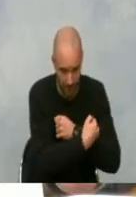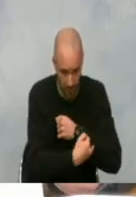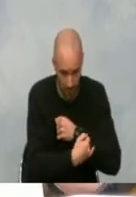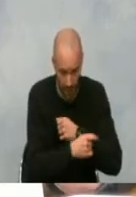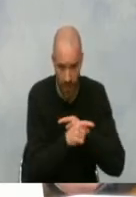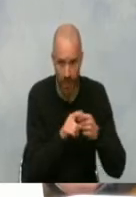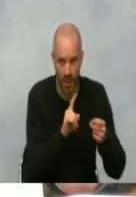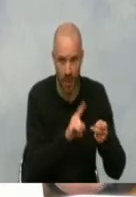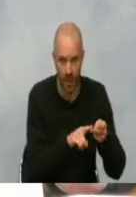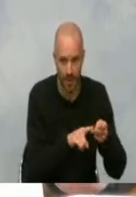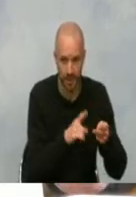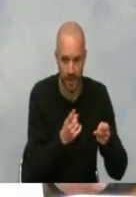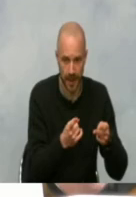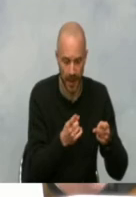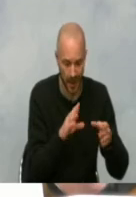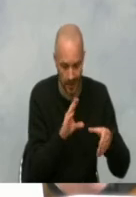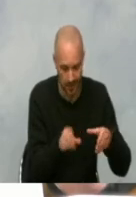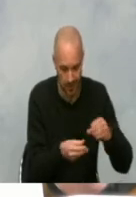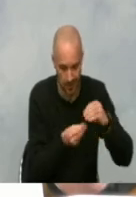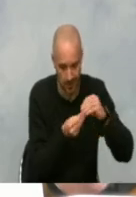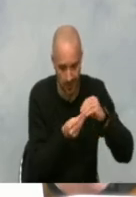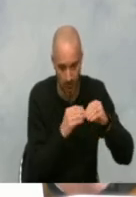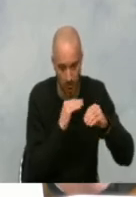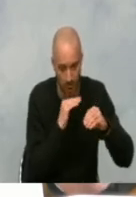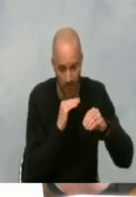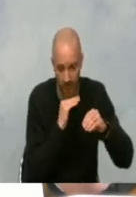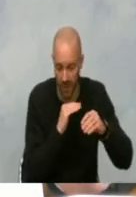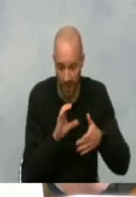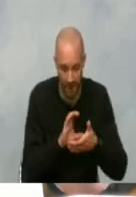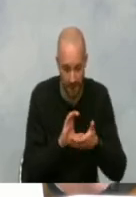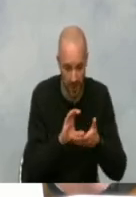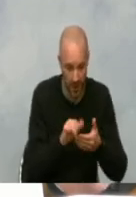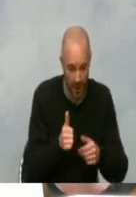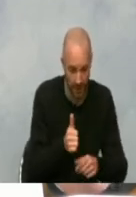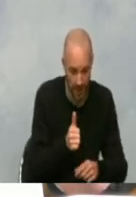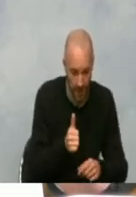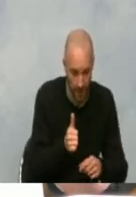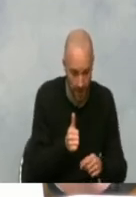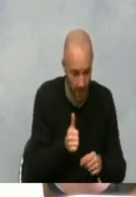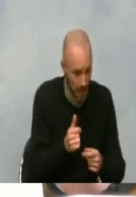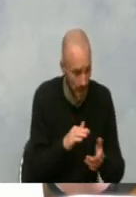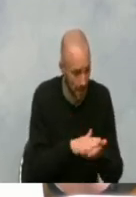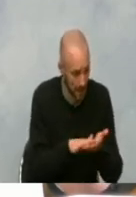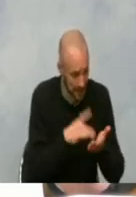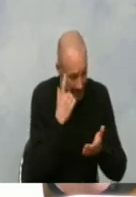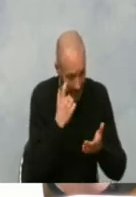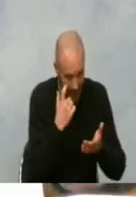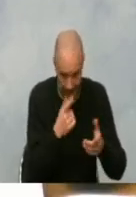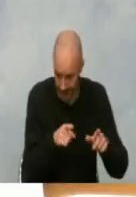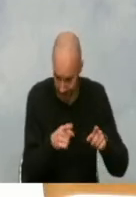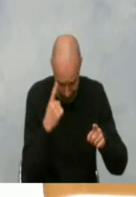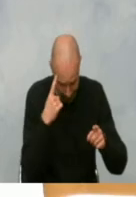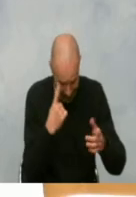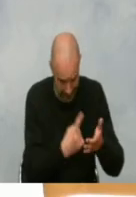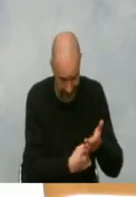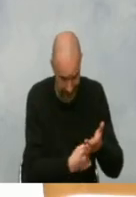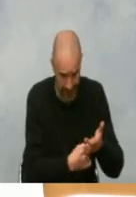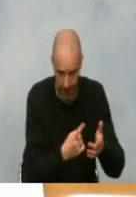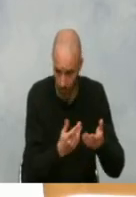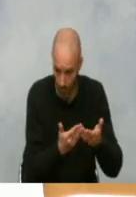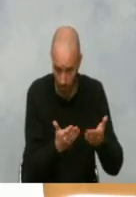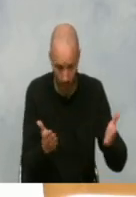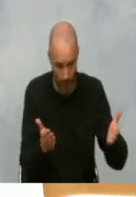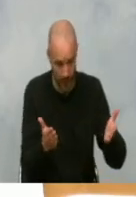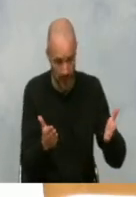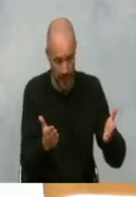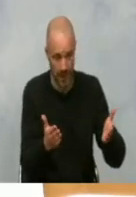the totality of the resource funding available to them, and then to take decisions necessary openly and transparently to